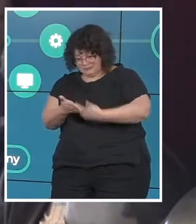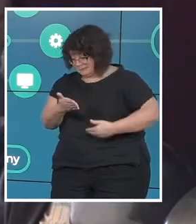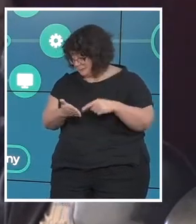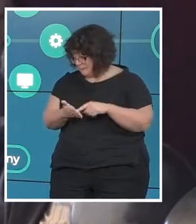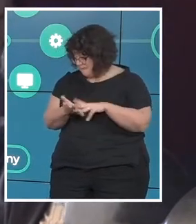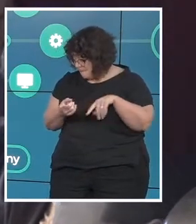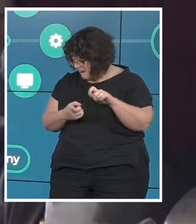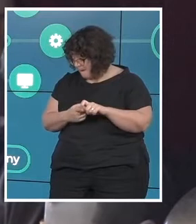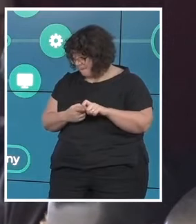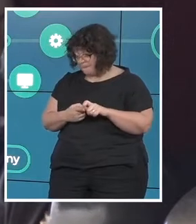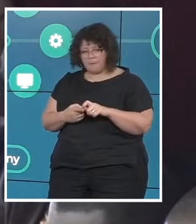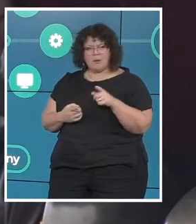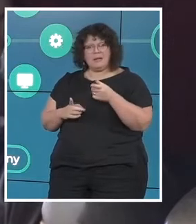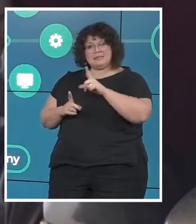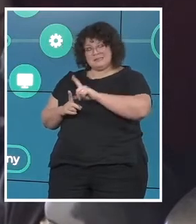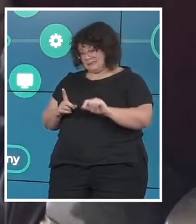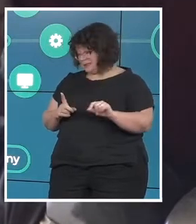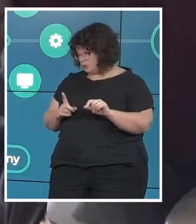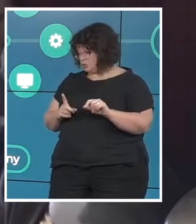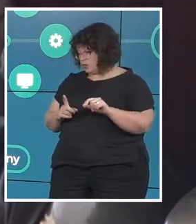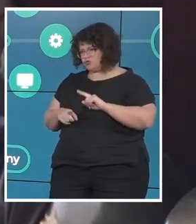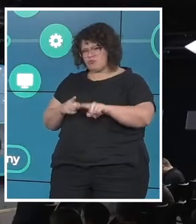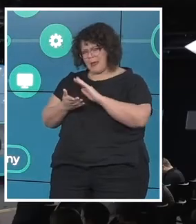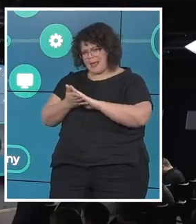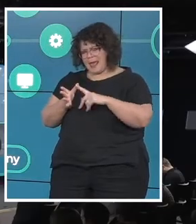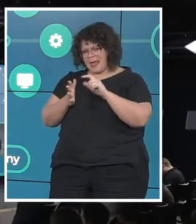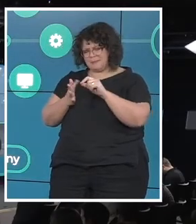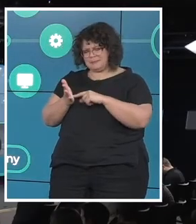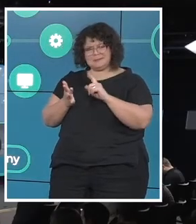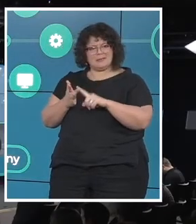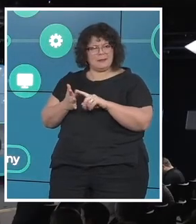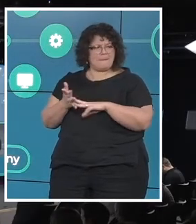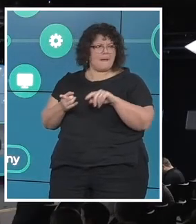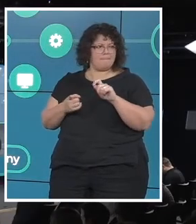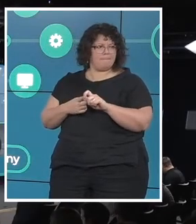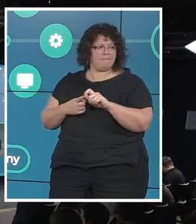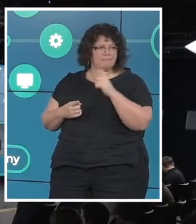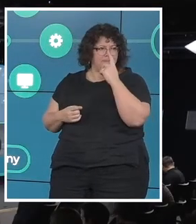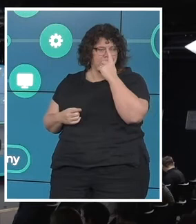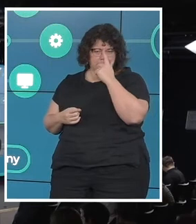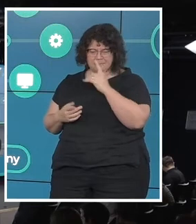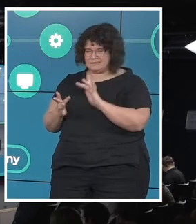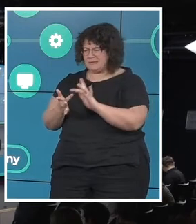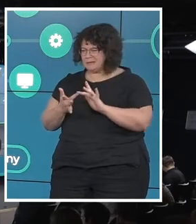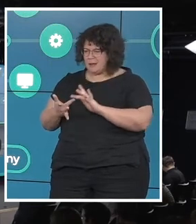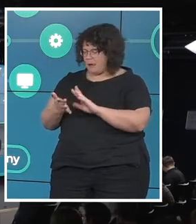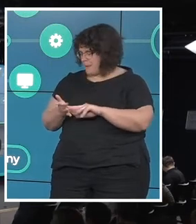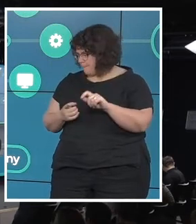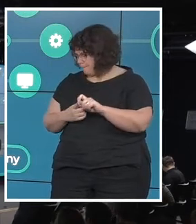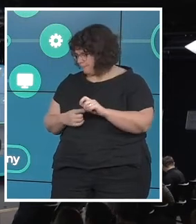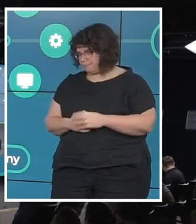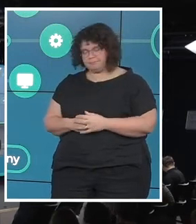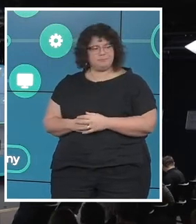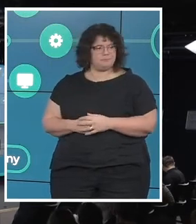you. I'm going to ask Alexander. So just so you know, this is Alexander, who's from Be My